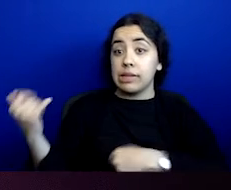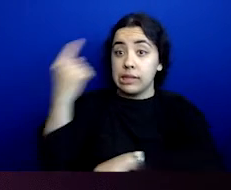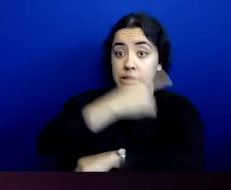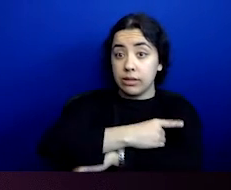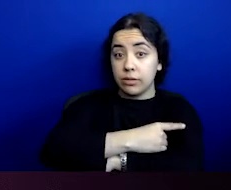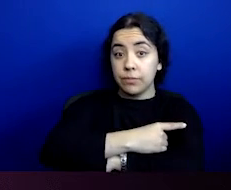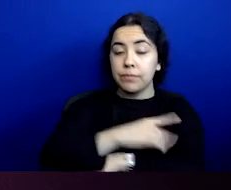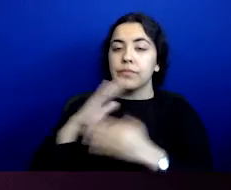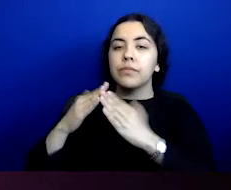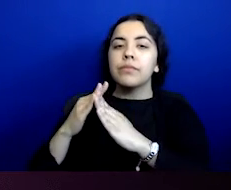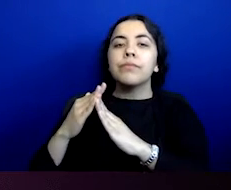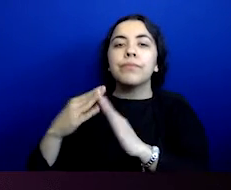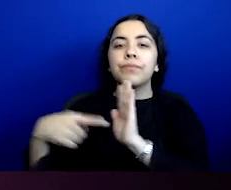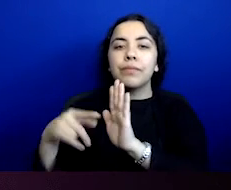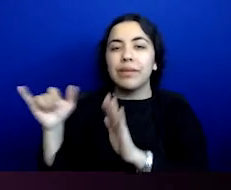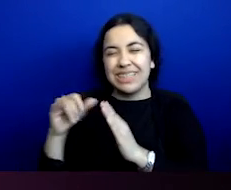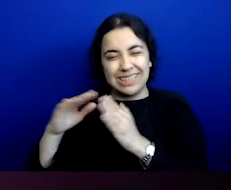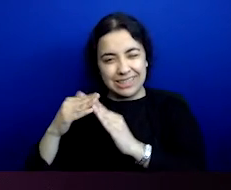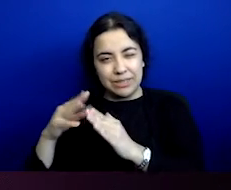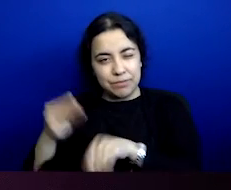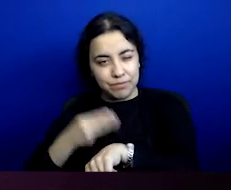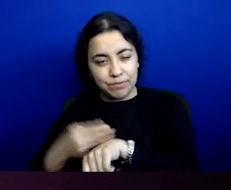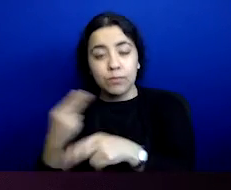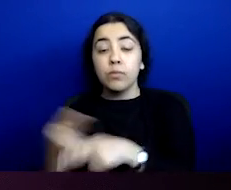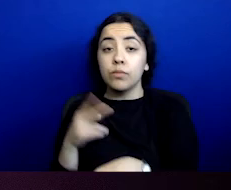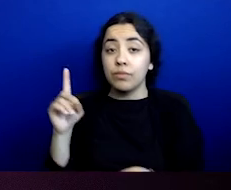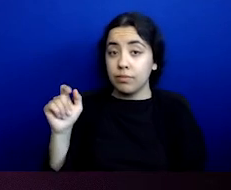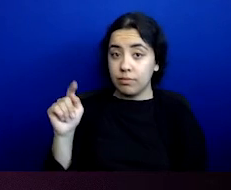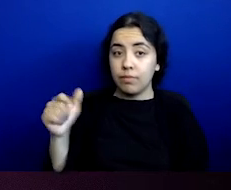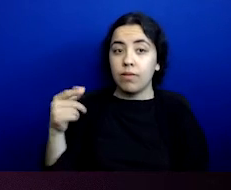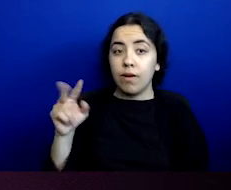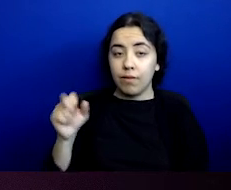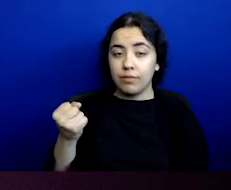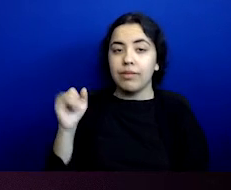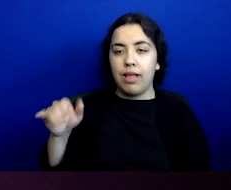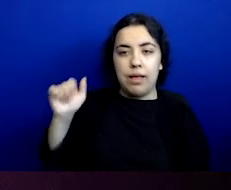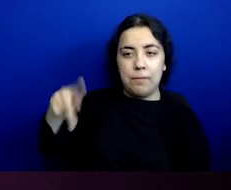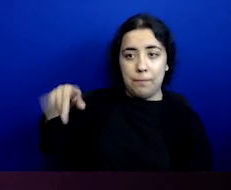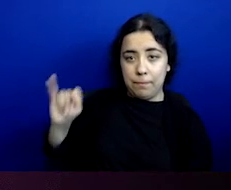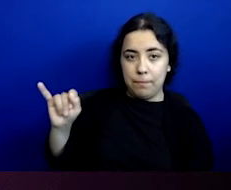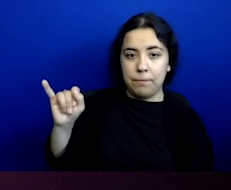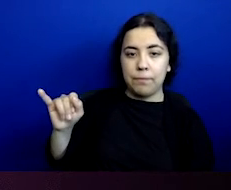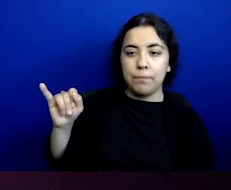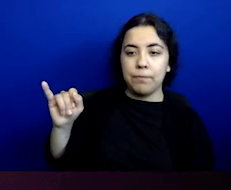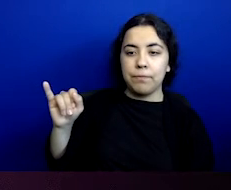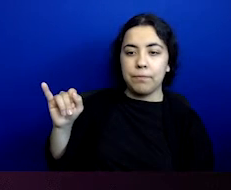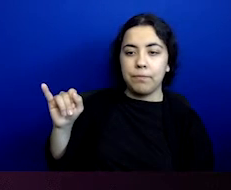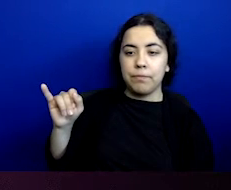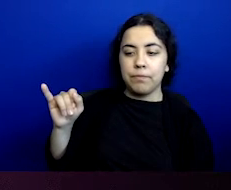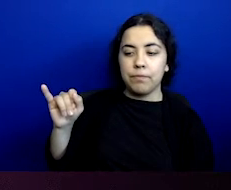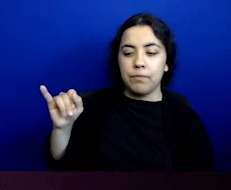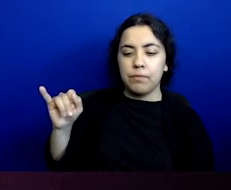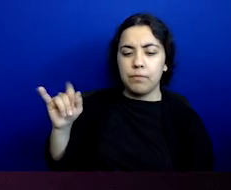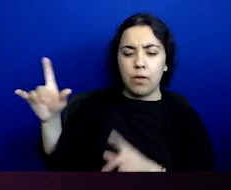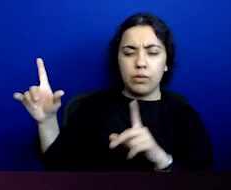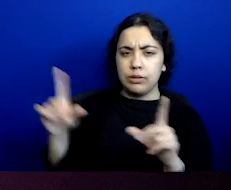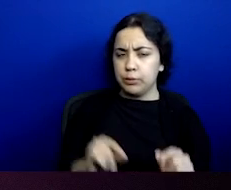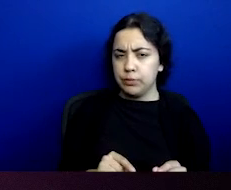Today, cities like the city of Miami are using DataGov's API. Oh, it